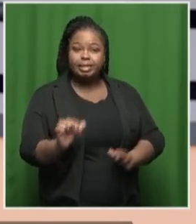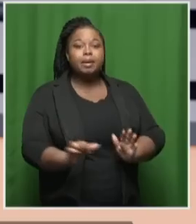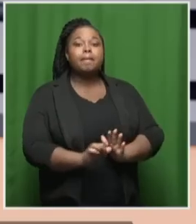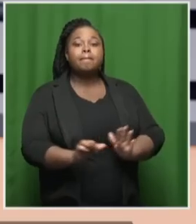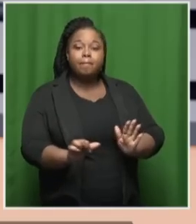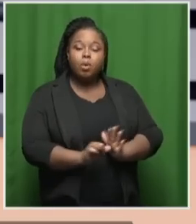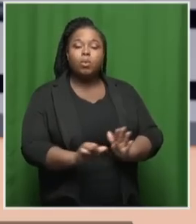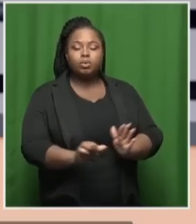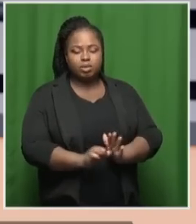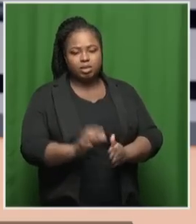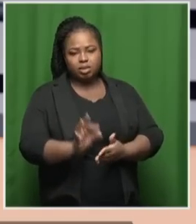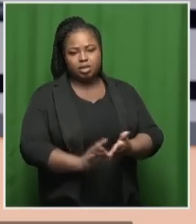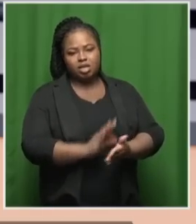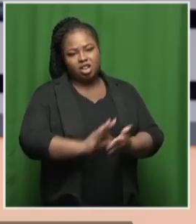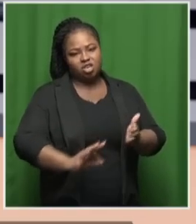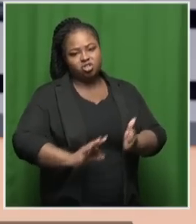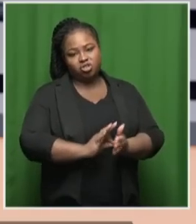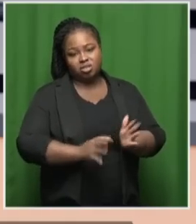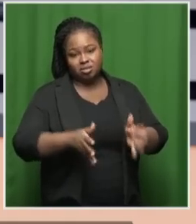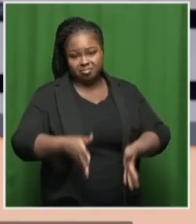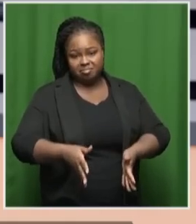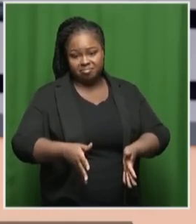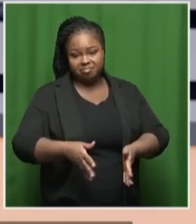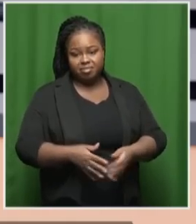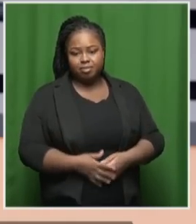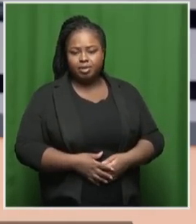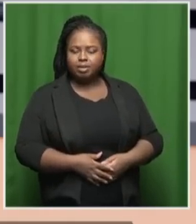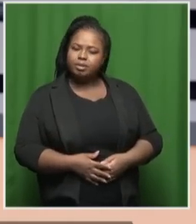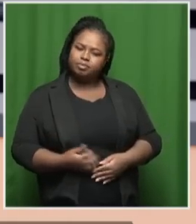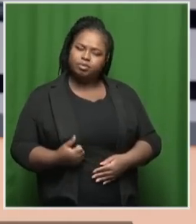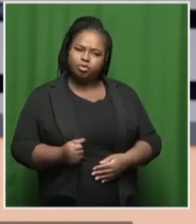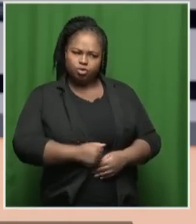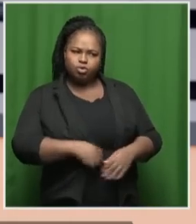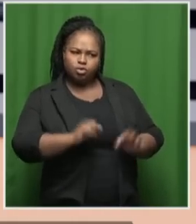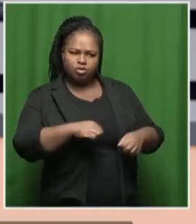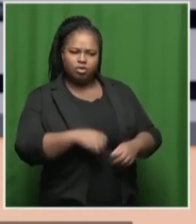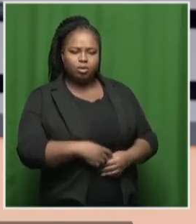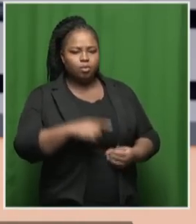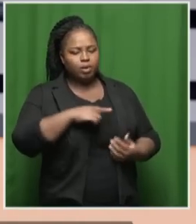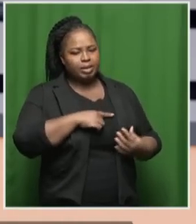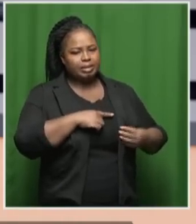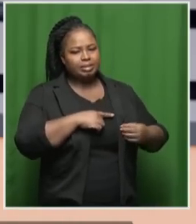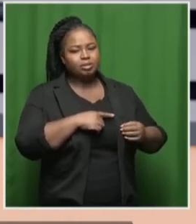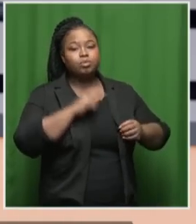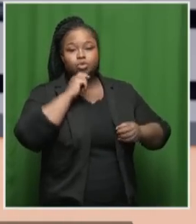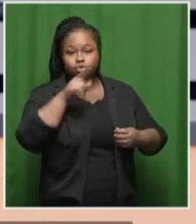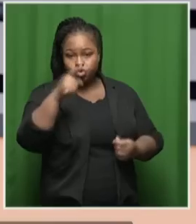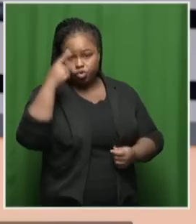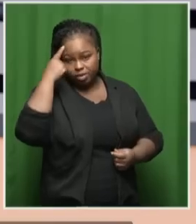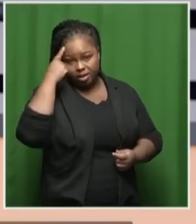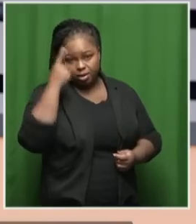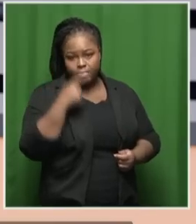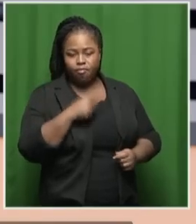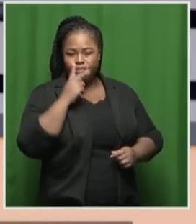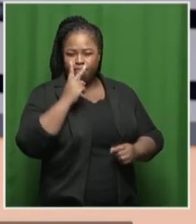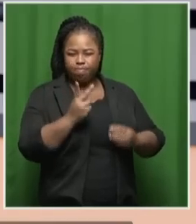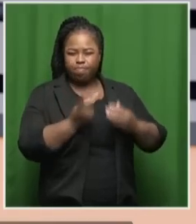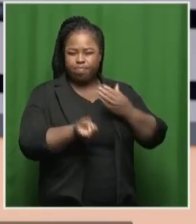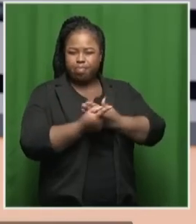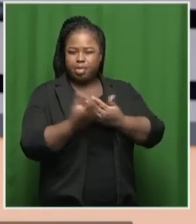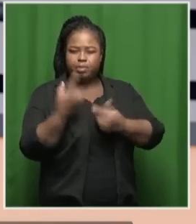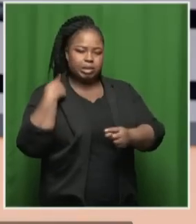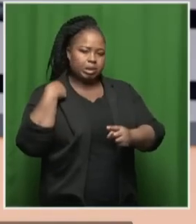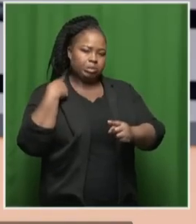and important elections we've ever had in this country. Do you agree? I mean, is this, in your opinion, and what you've seen happening,